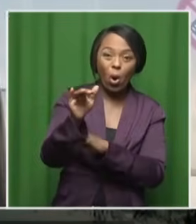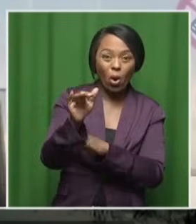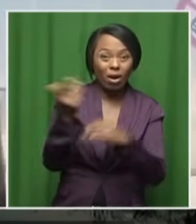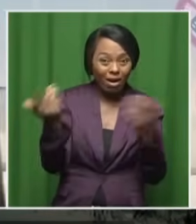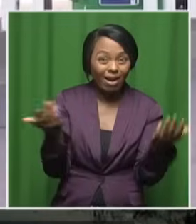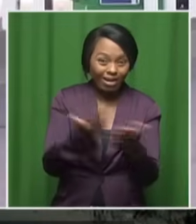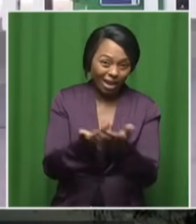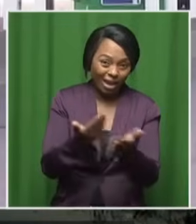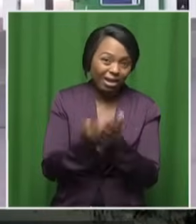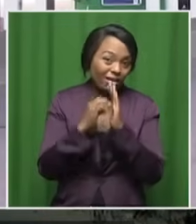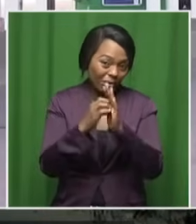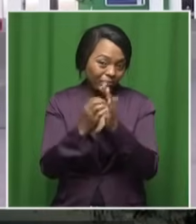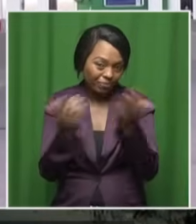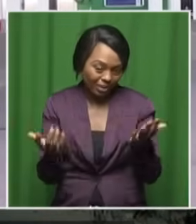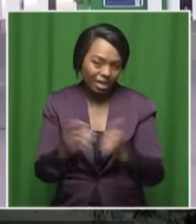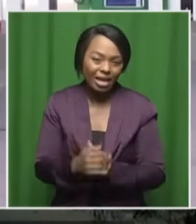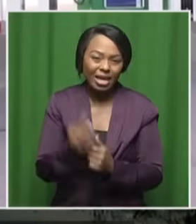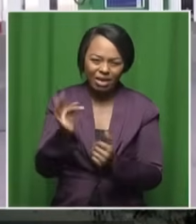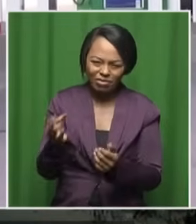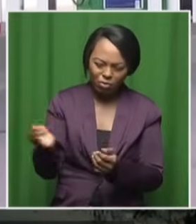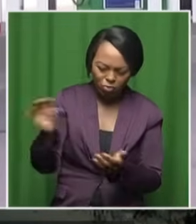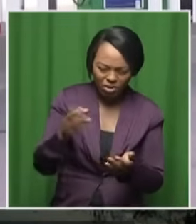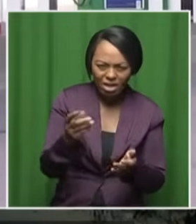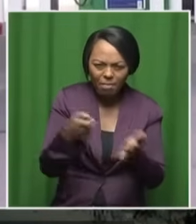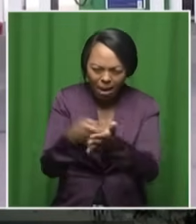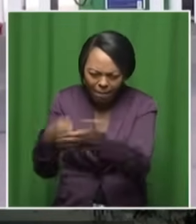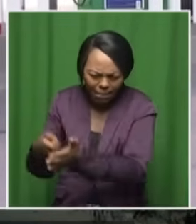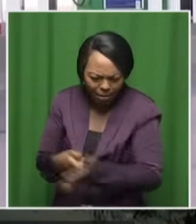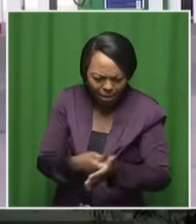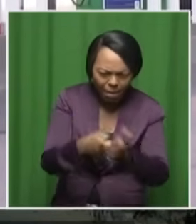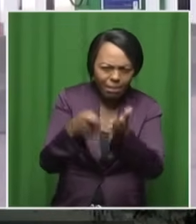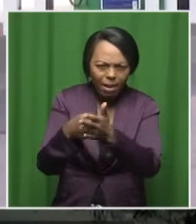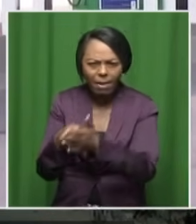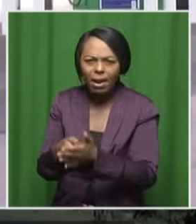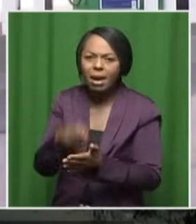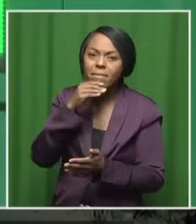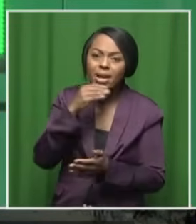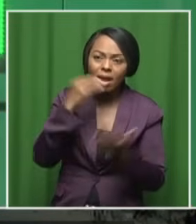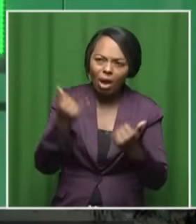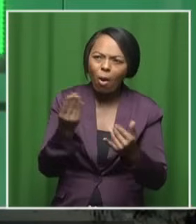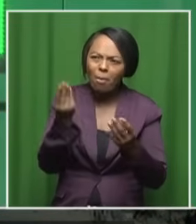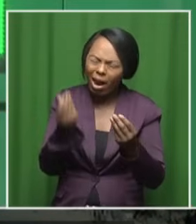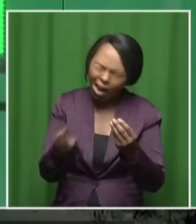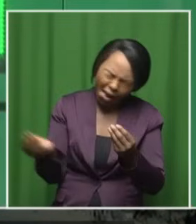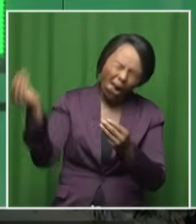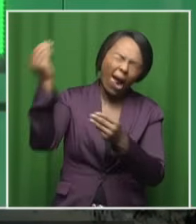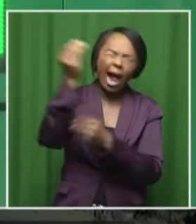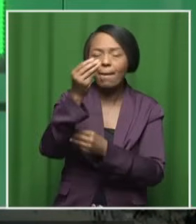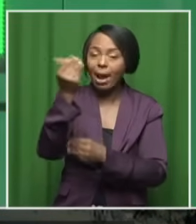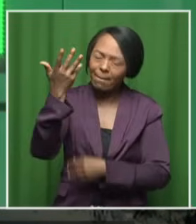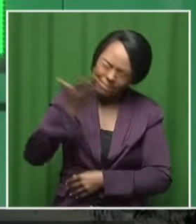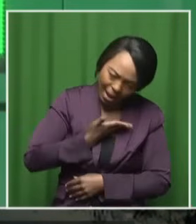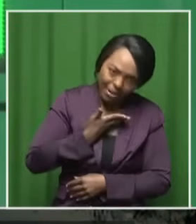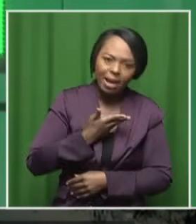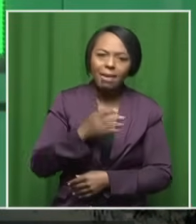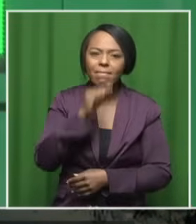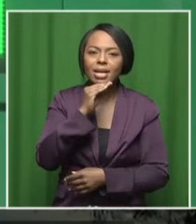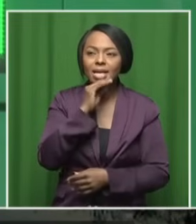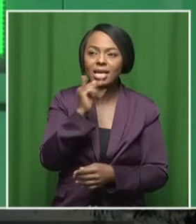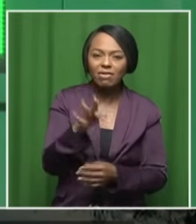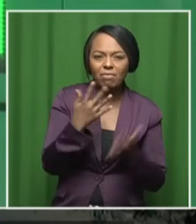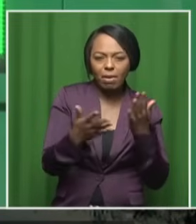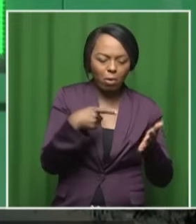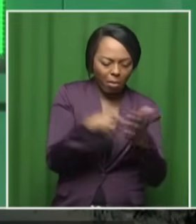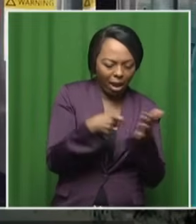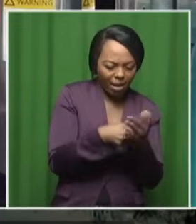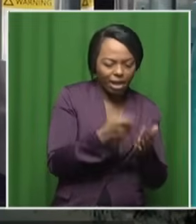combine all of the products in a basket together, the cumulative impact of that is quite significant. So where you were maybe paying 500 Rand for a